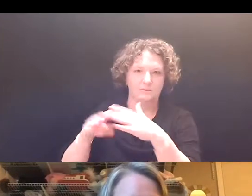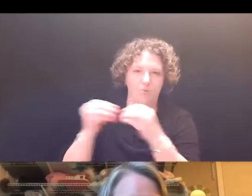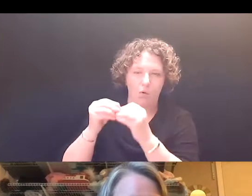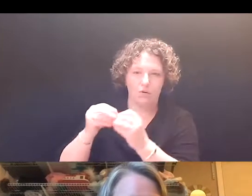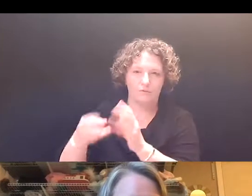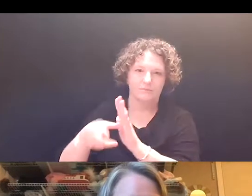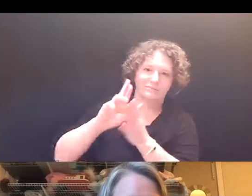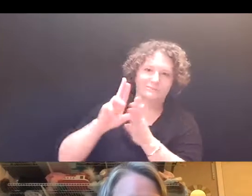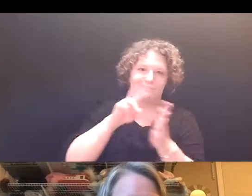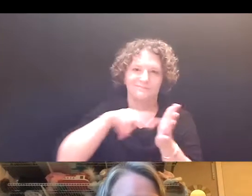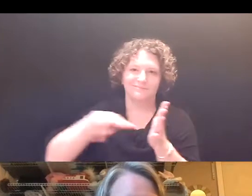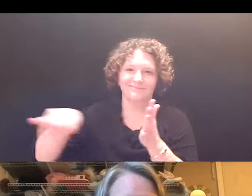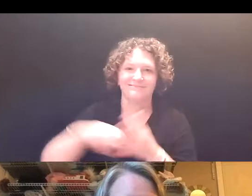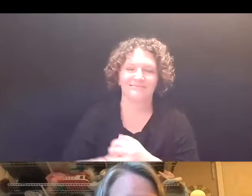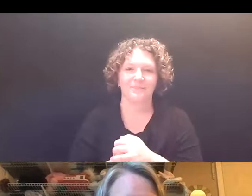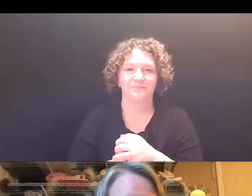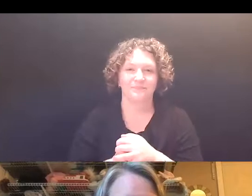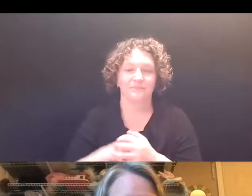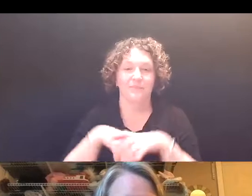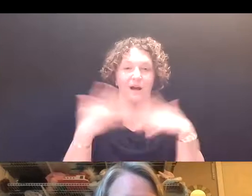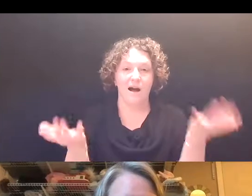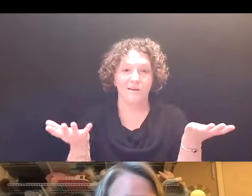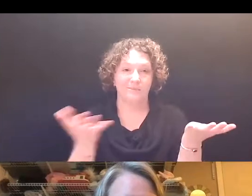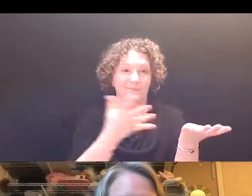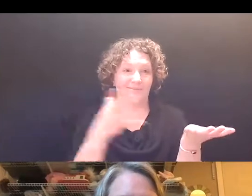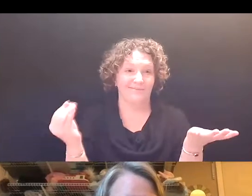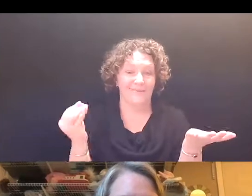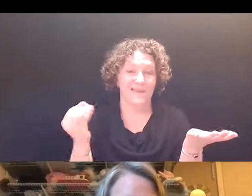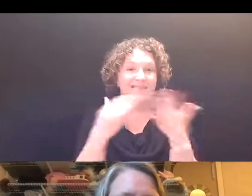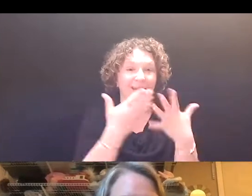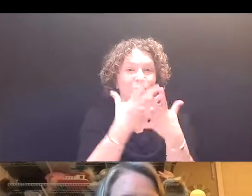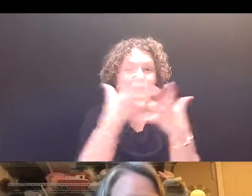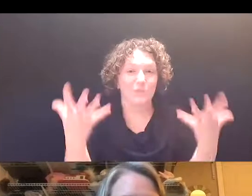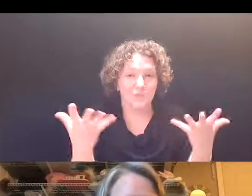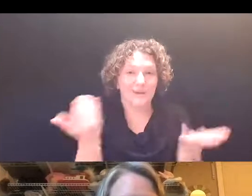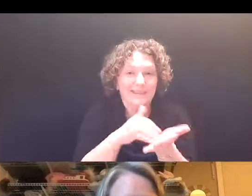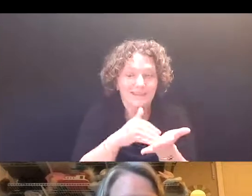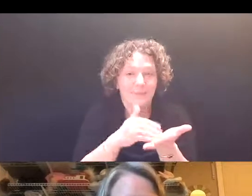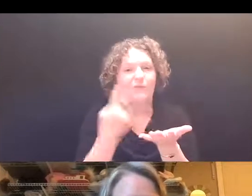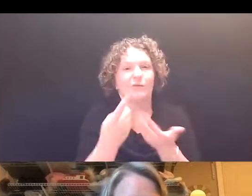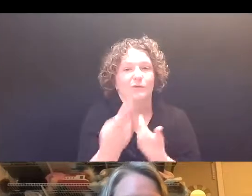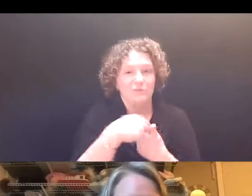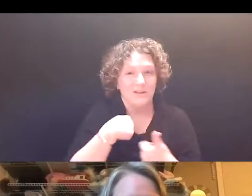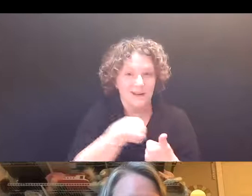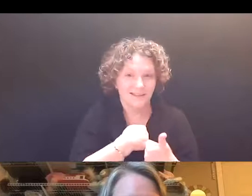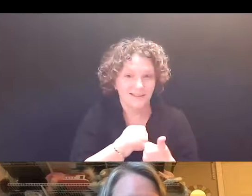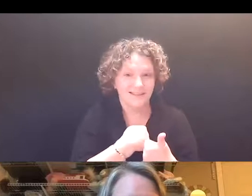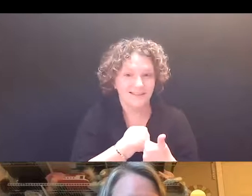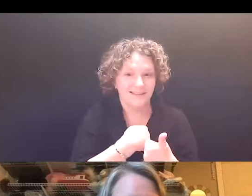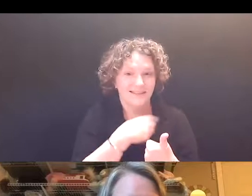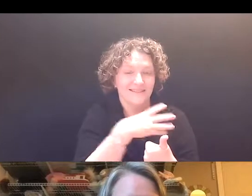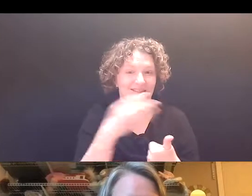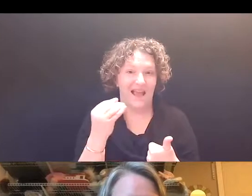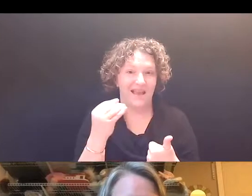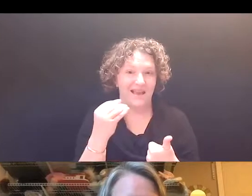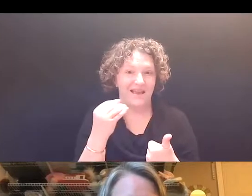And also a copy to access Dr. Spark's PowerPoint slide deck, so you can look through that. So again, thank you very much